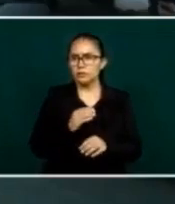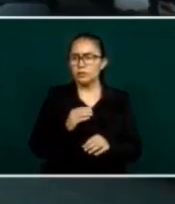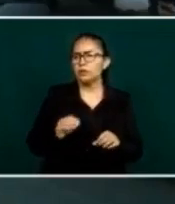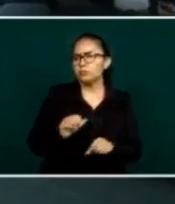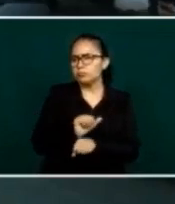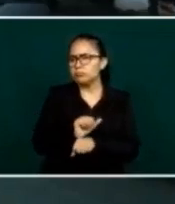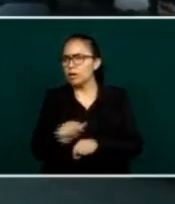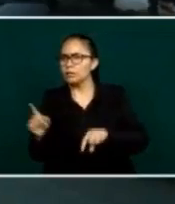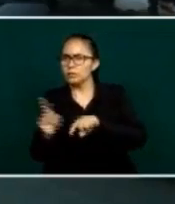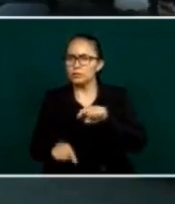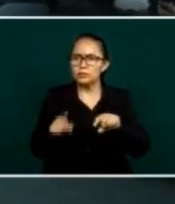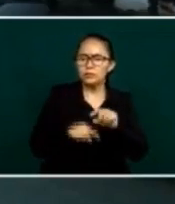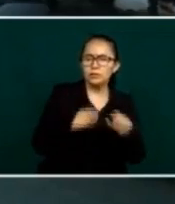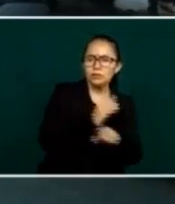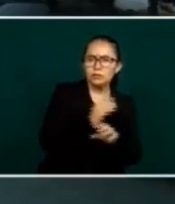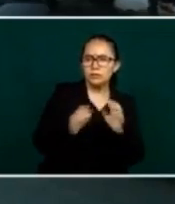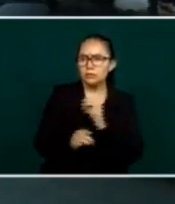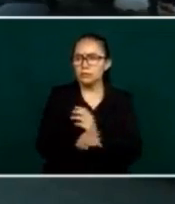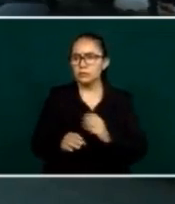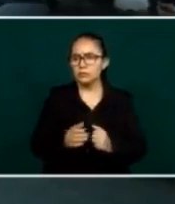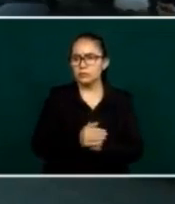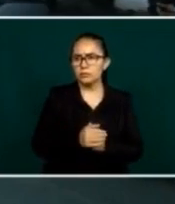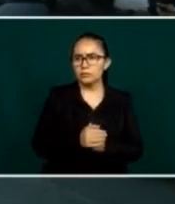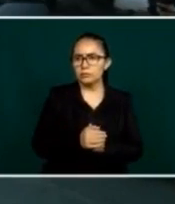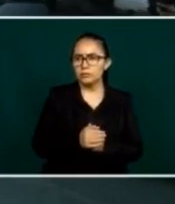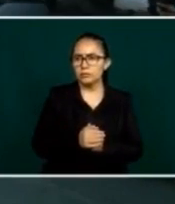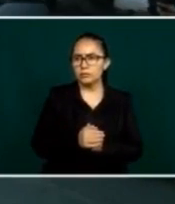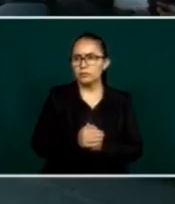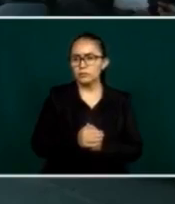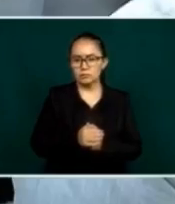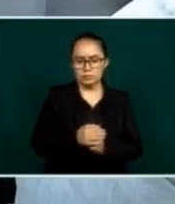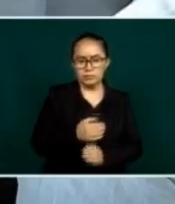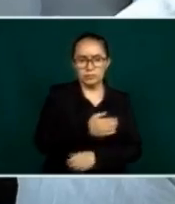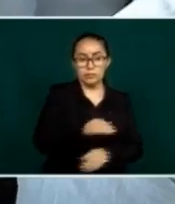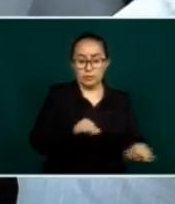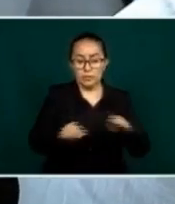That's their licenses. Their cars have been taken away.